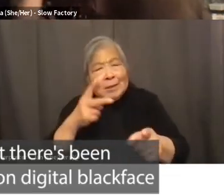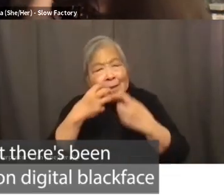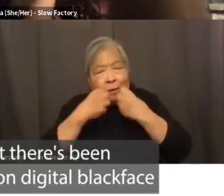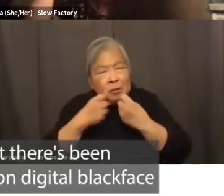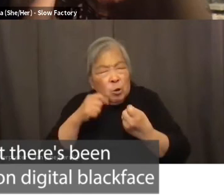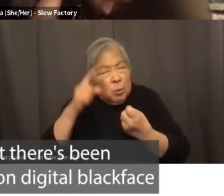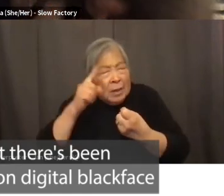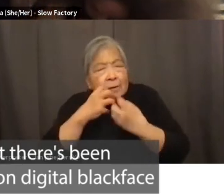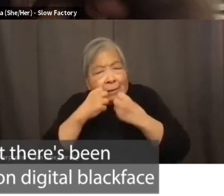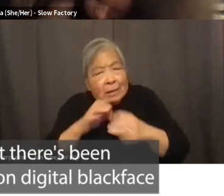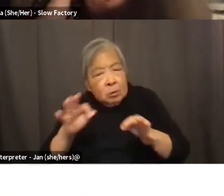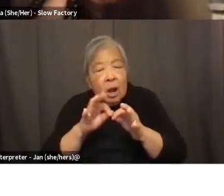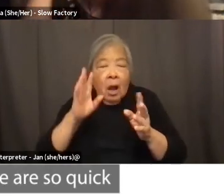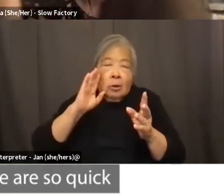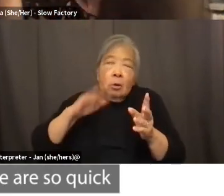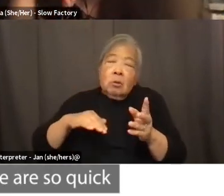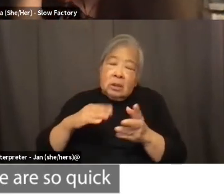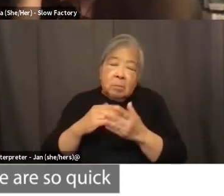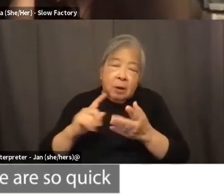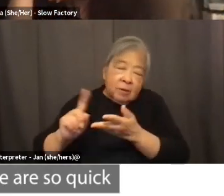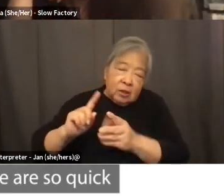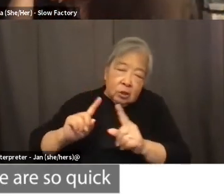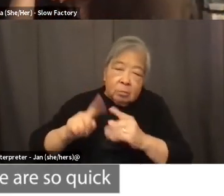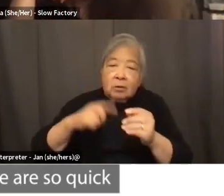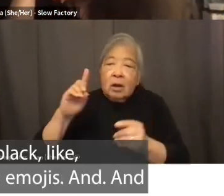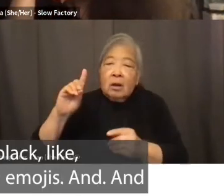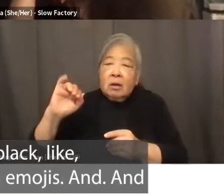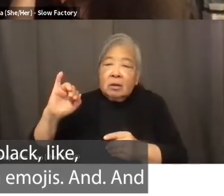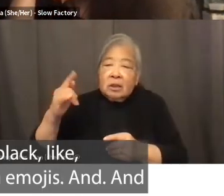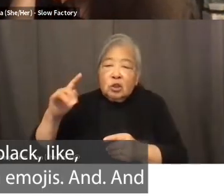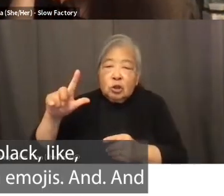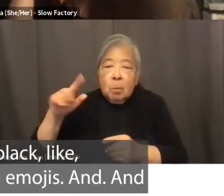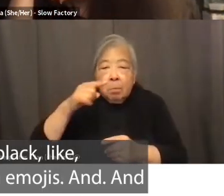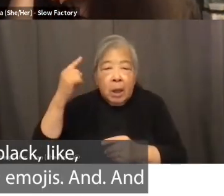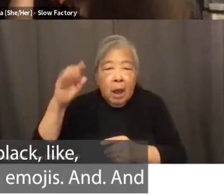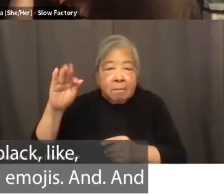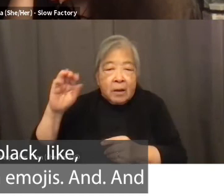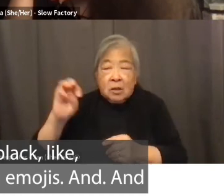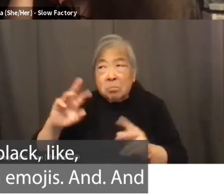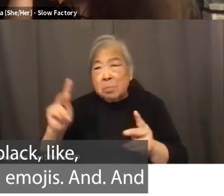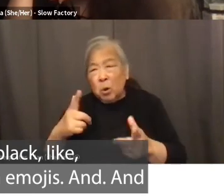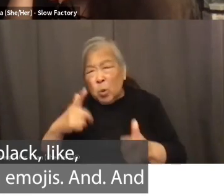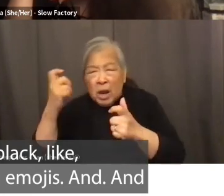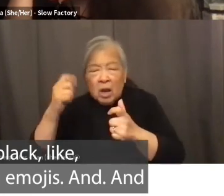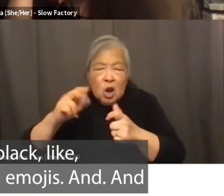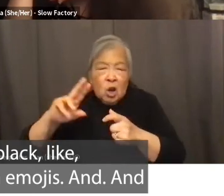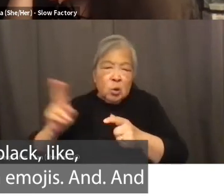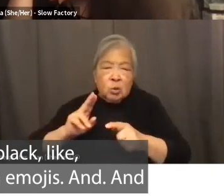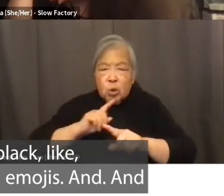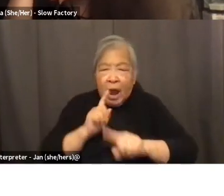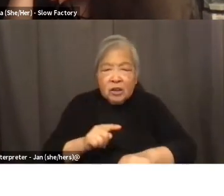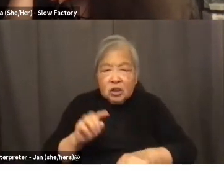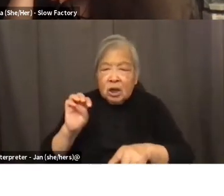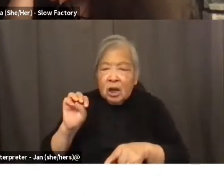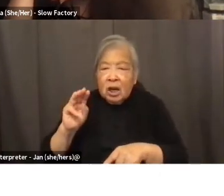some conversations around digital Blackface and how people are so quick to use like Black, like, you know, reaction emojis